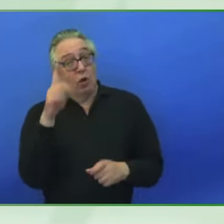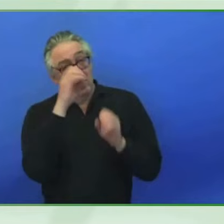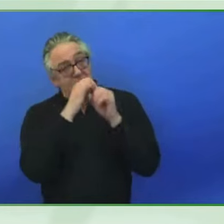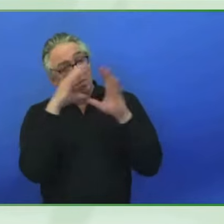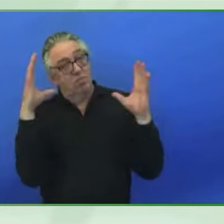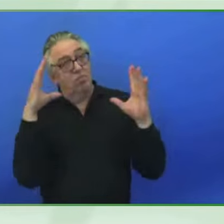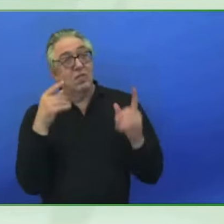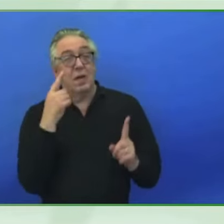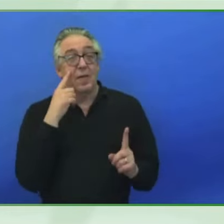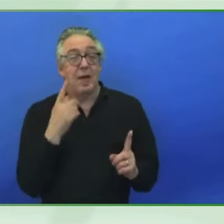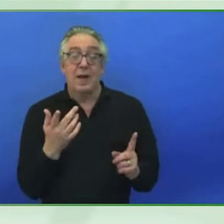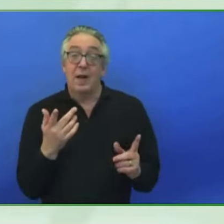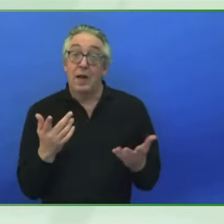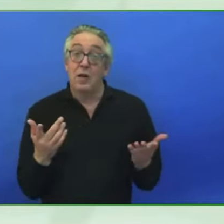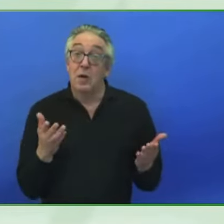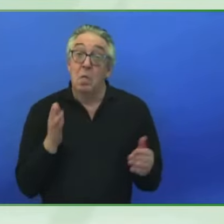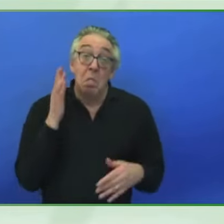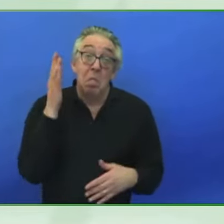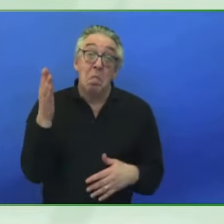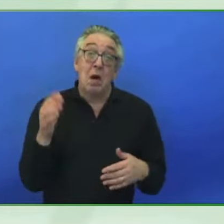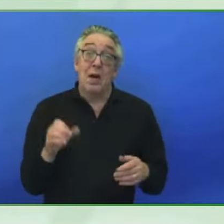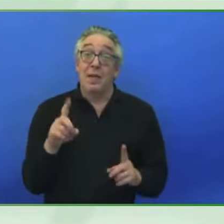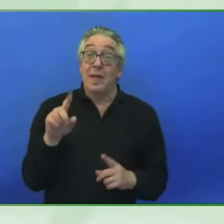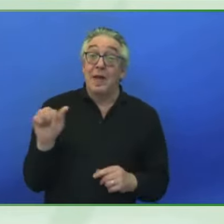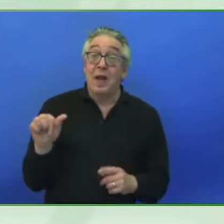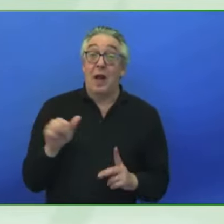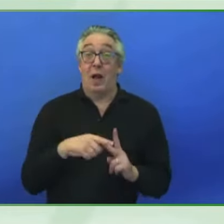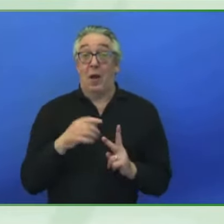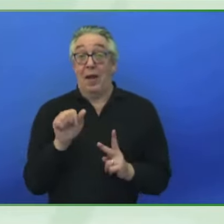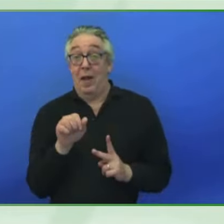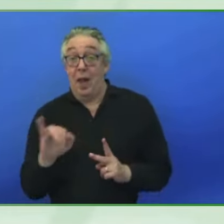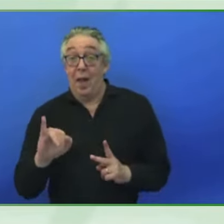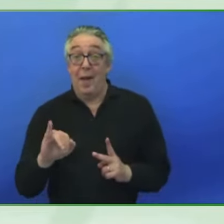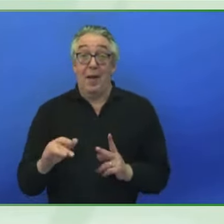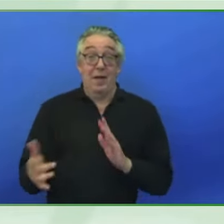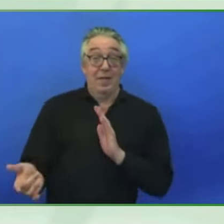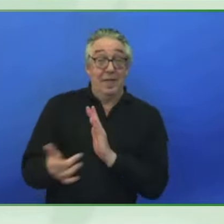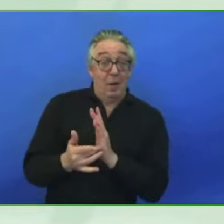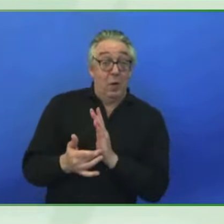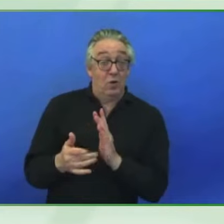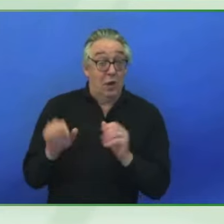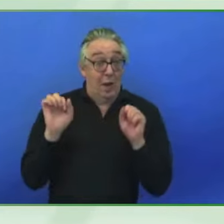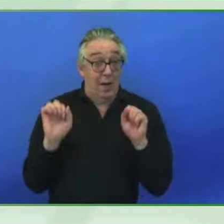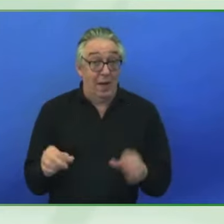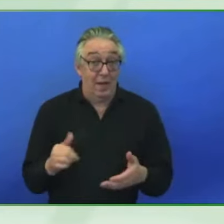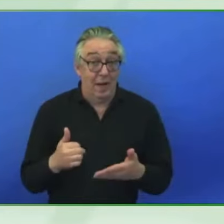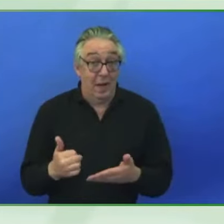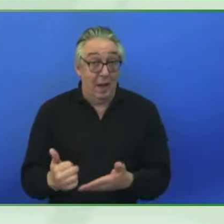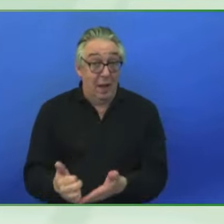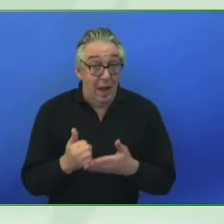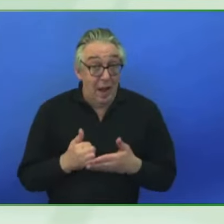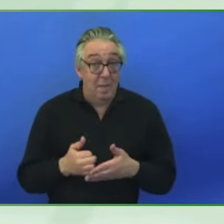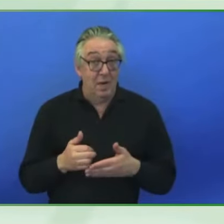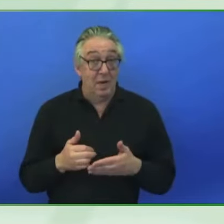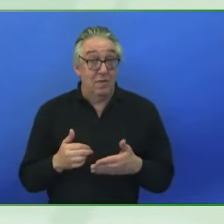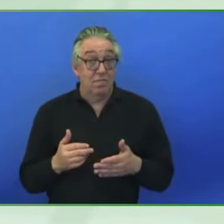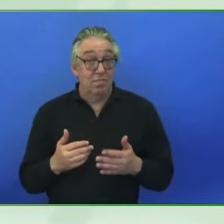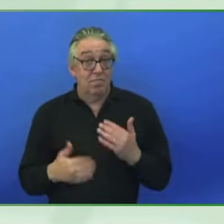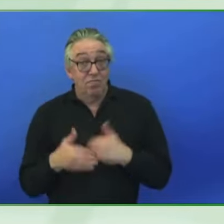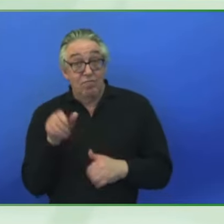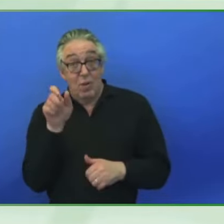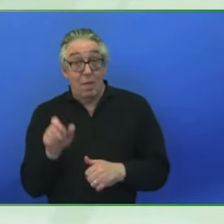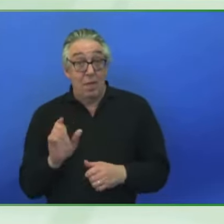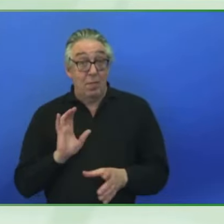today for data, AI, leading technologies when it comes to accessibility and inclusion of persons with disabilities. And maybe tell